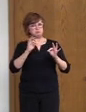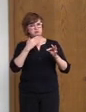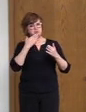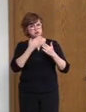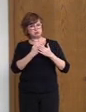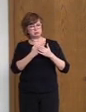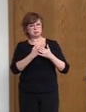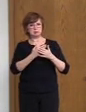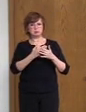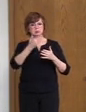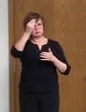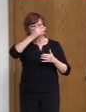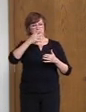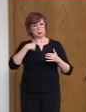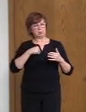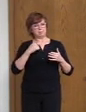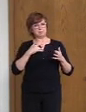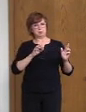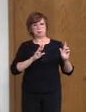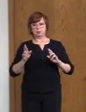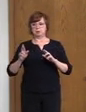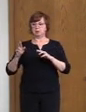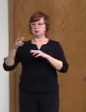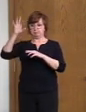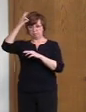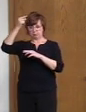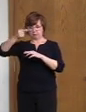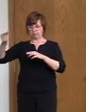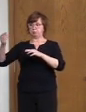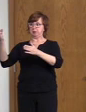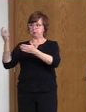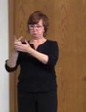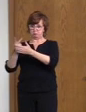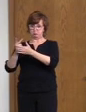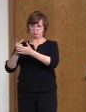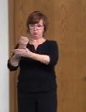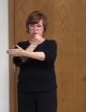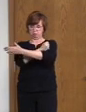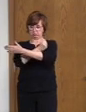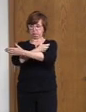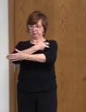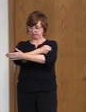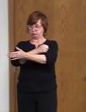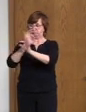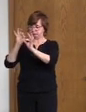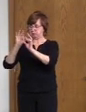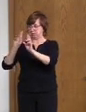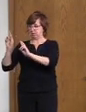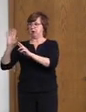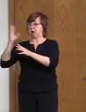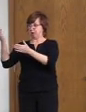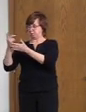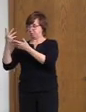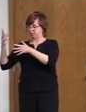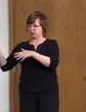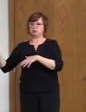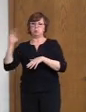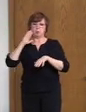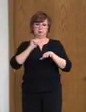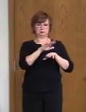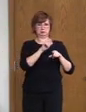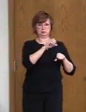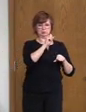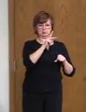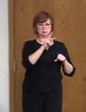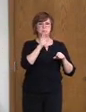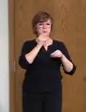as the vaccines are approved by the federal government and delivered to Saskatchewan. And there's some good news on that front, as I understand that just